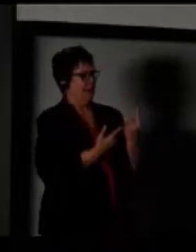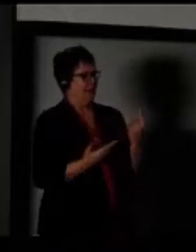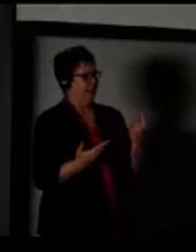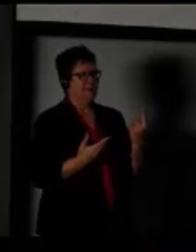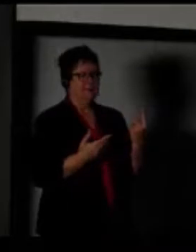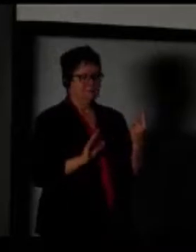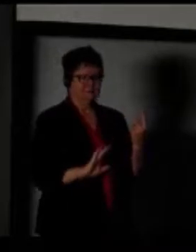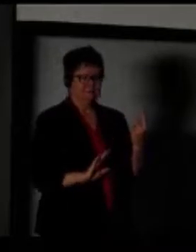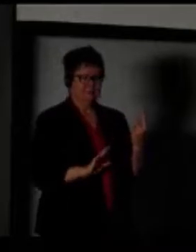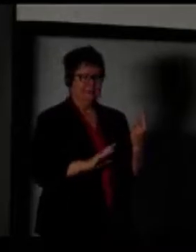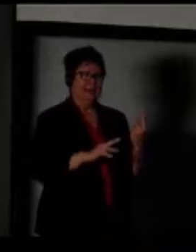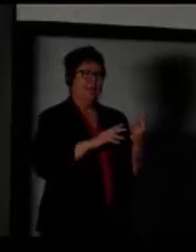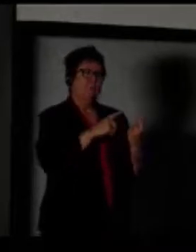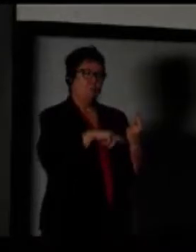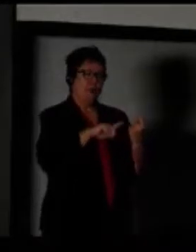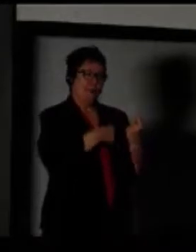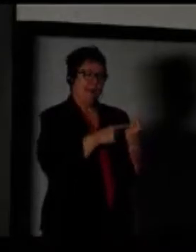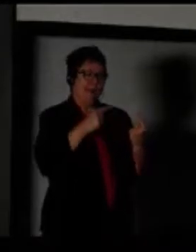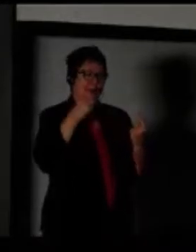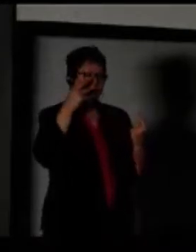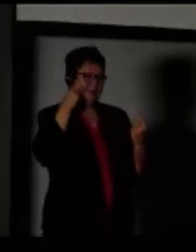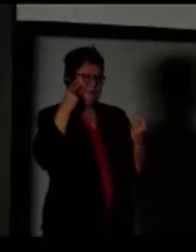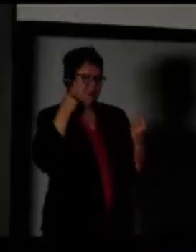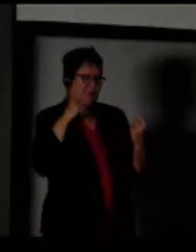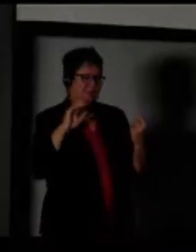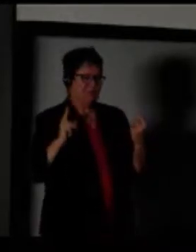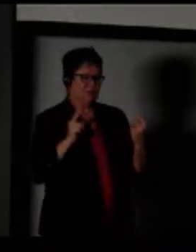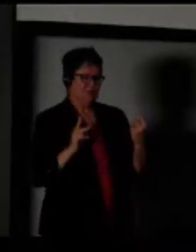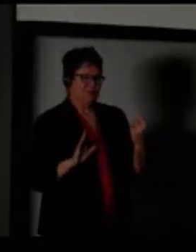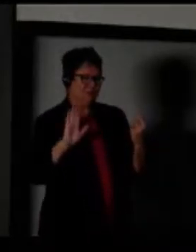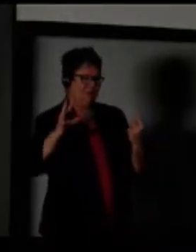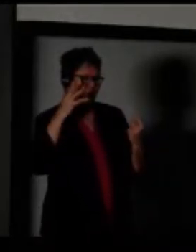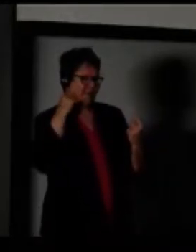of it in terms of the guest experience and what they want from it.